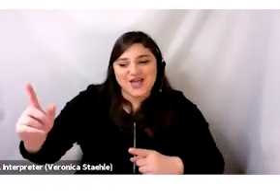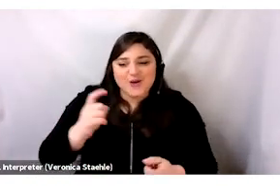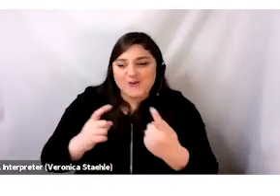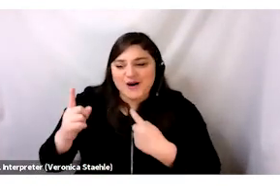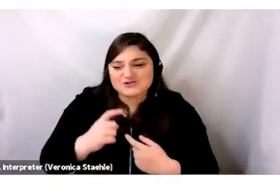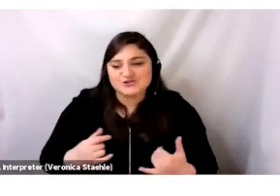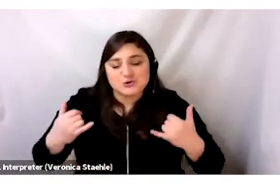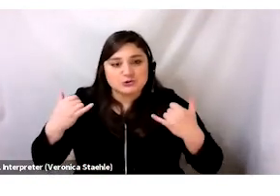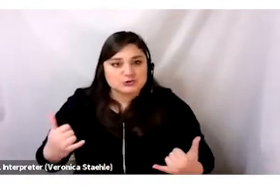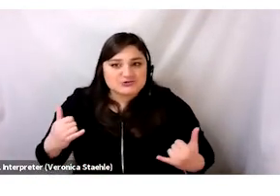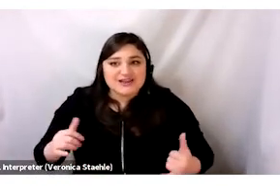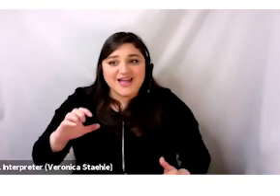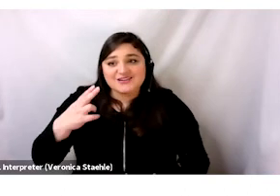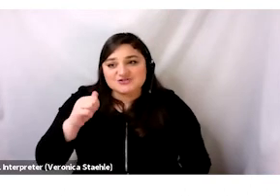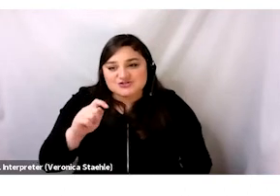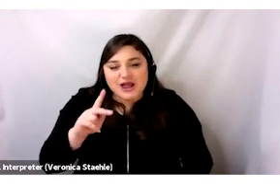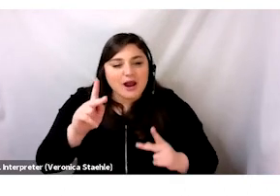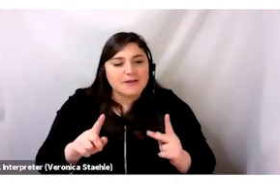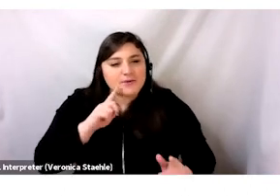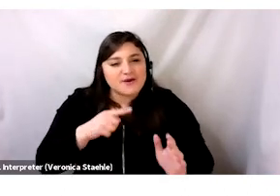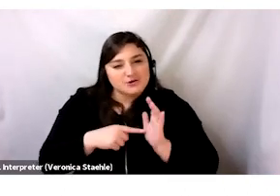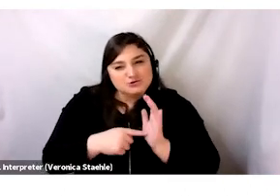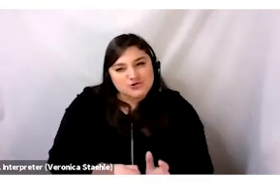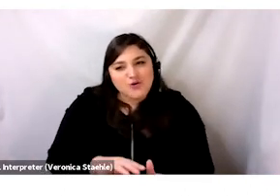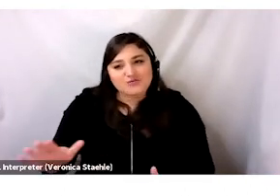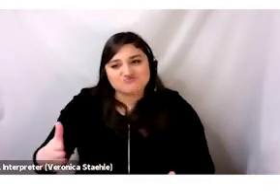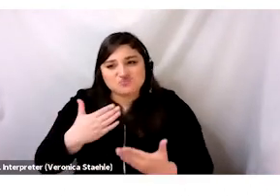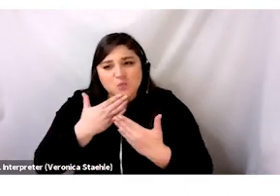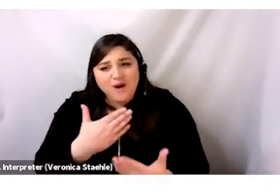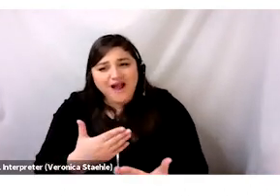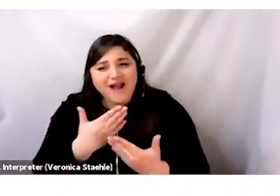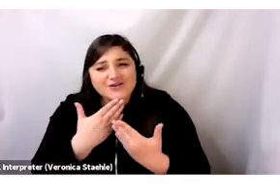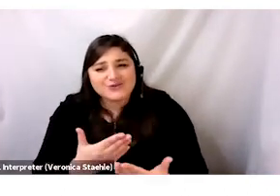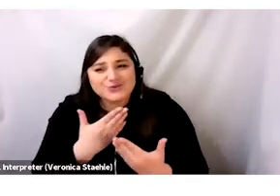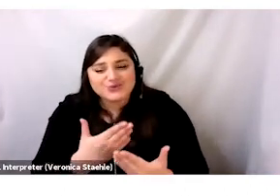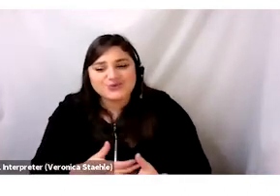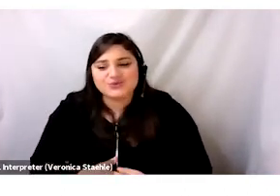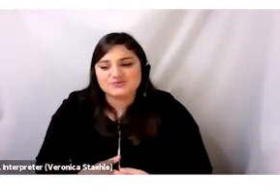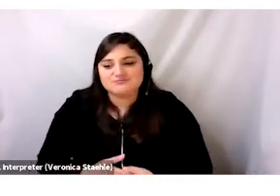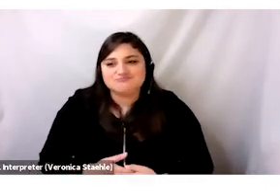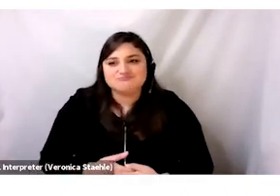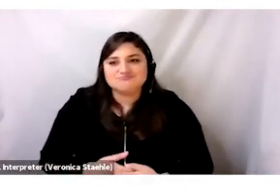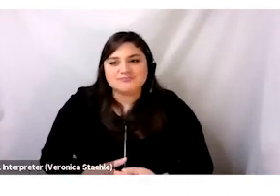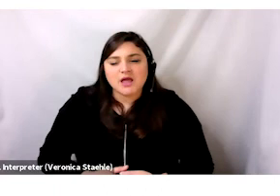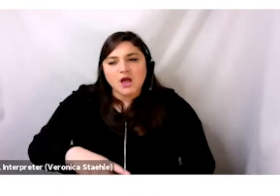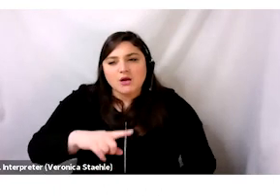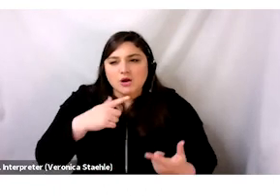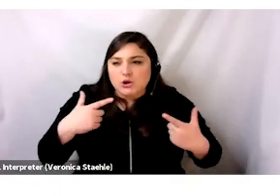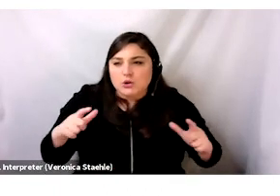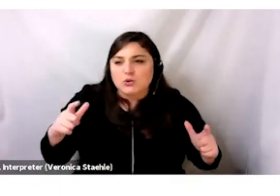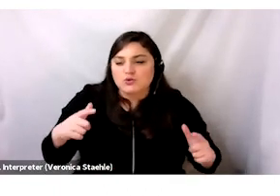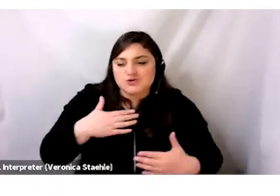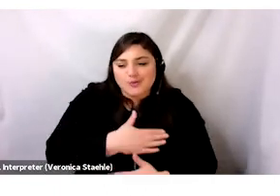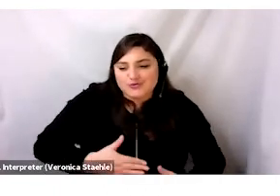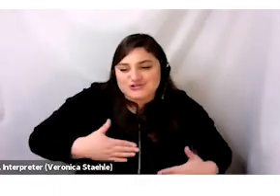of gratitude and just so much gratitude for these really important